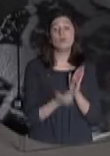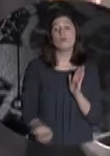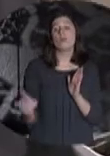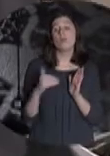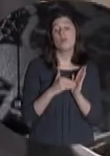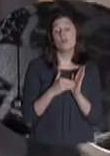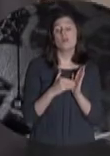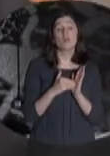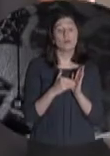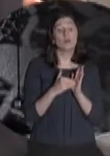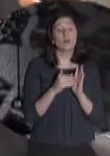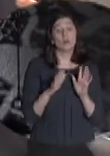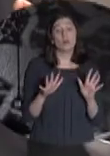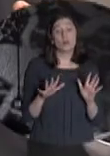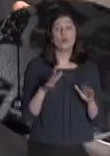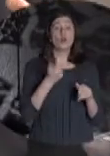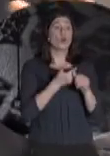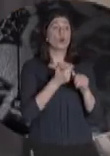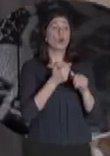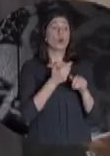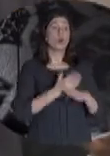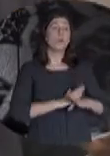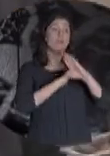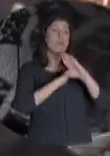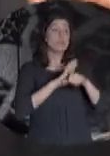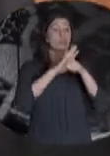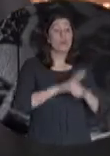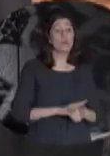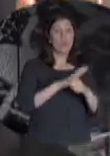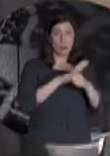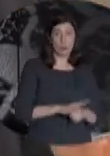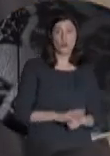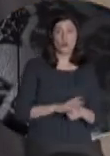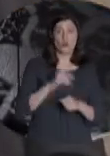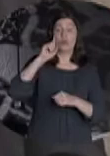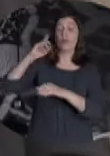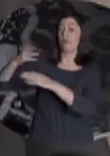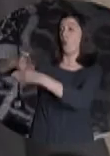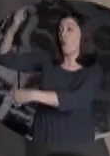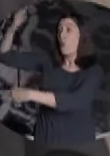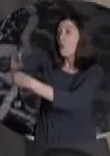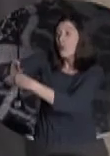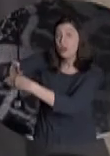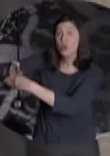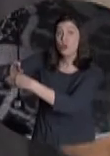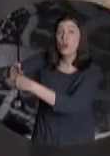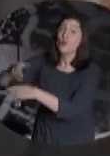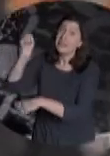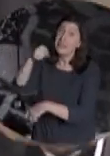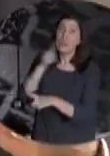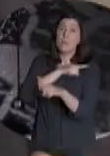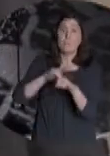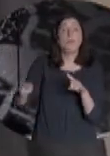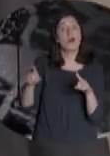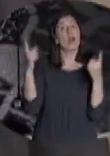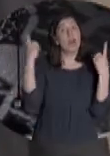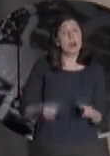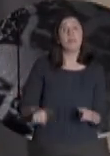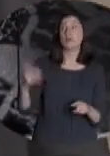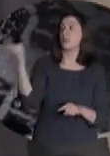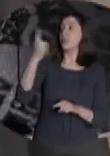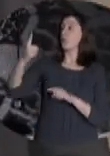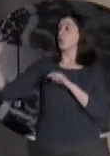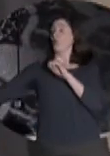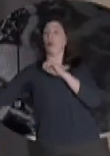again, you're preventing the pressure or the wind from pressing on those windows, but you're creating the opportunity for debris to travel through. You're